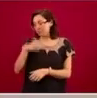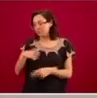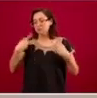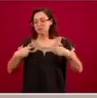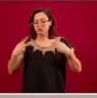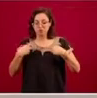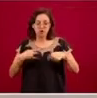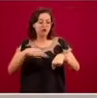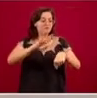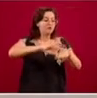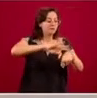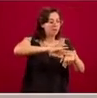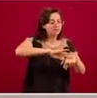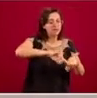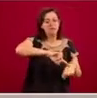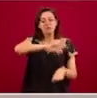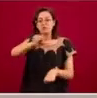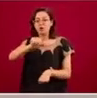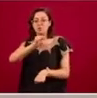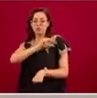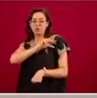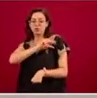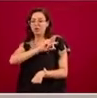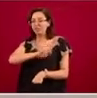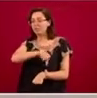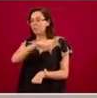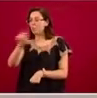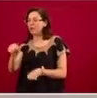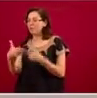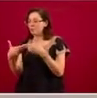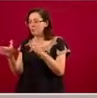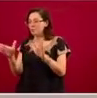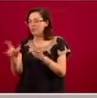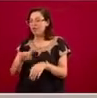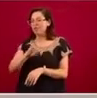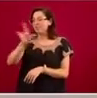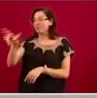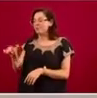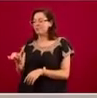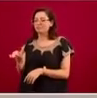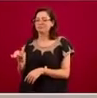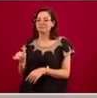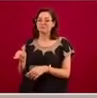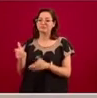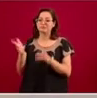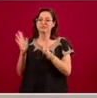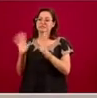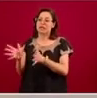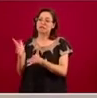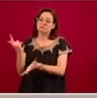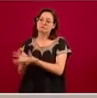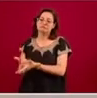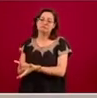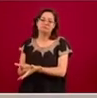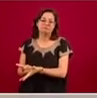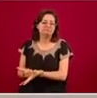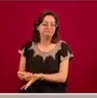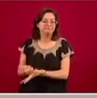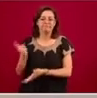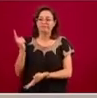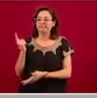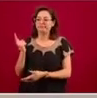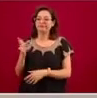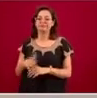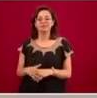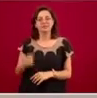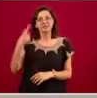patients and isolate them in that moment. We have known of cases of patients who go first to a pharmacy, then they go